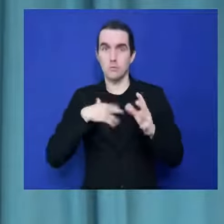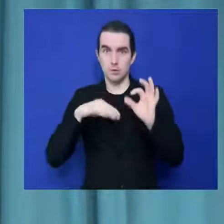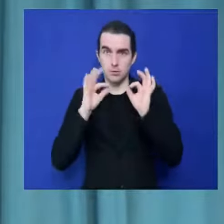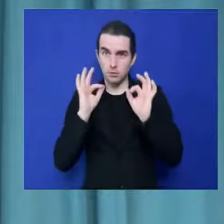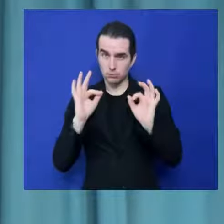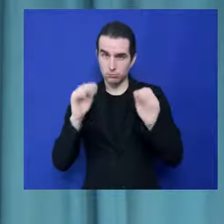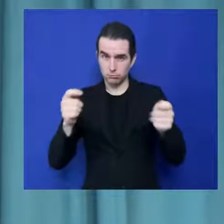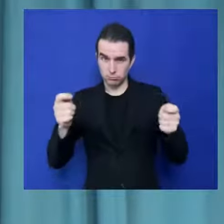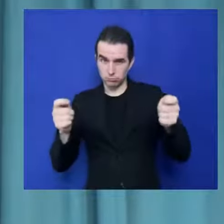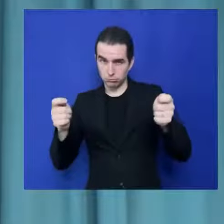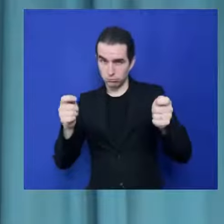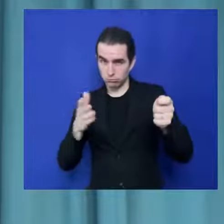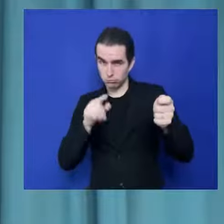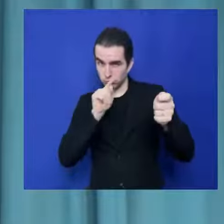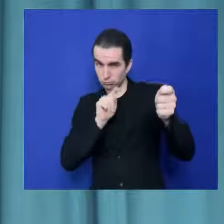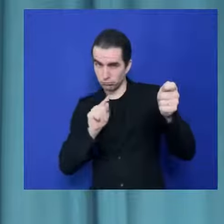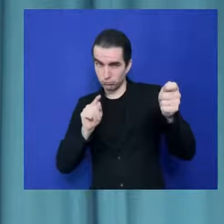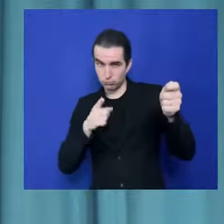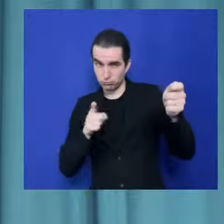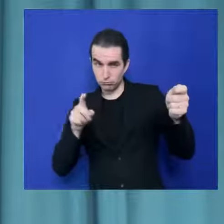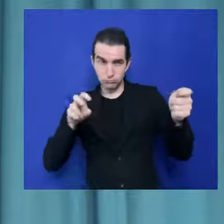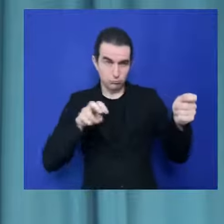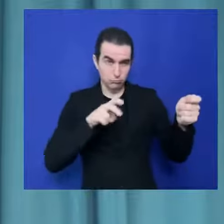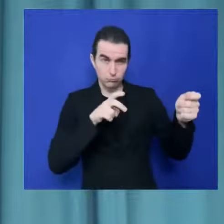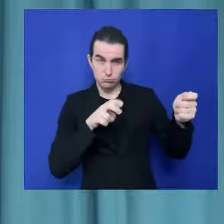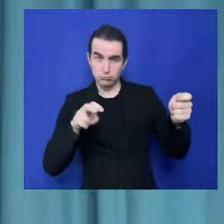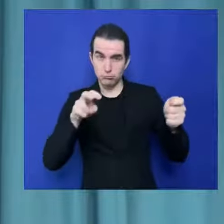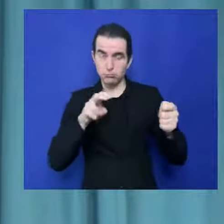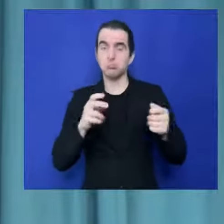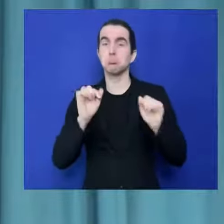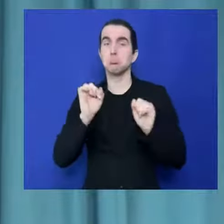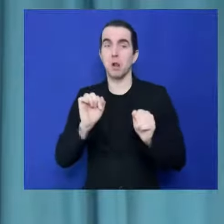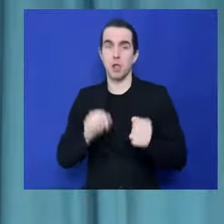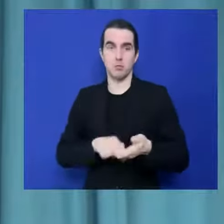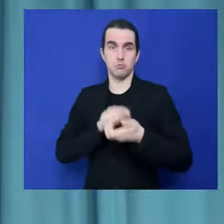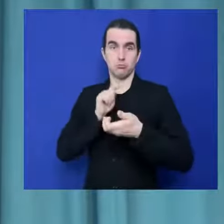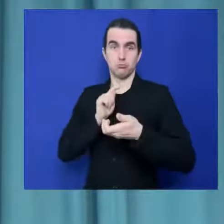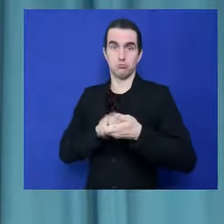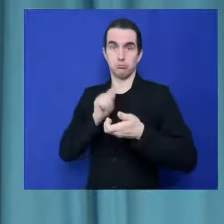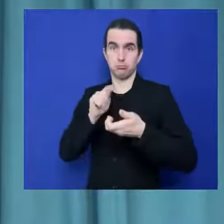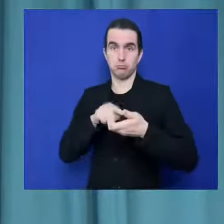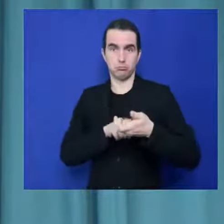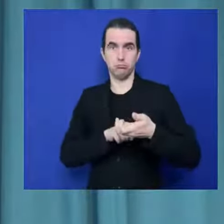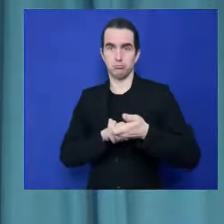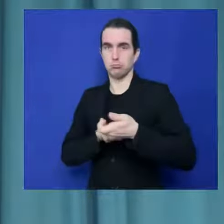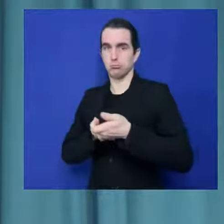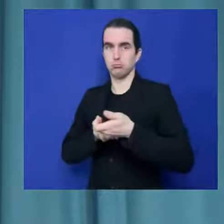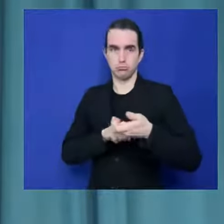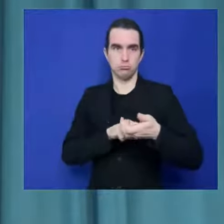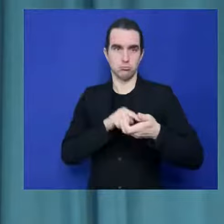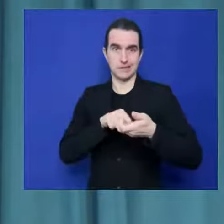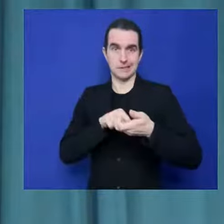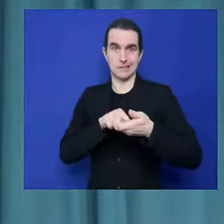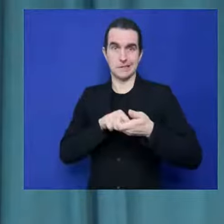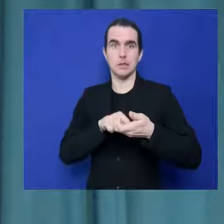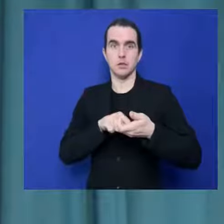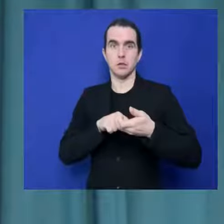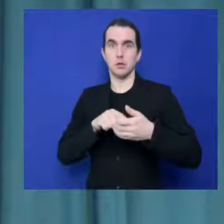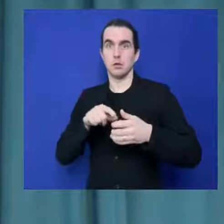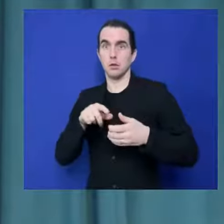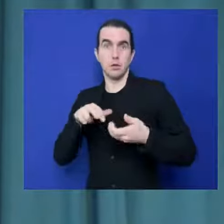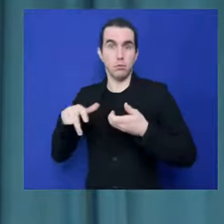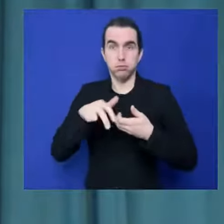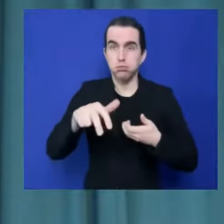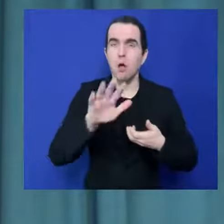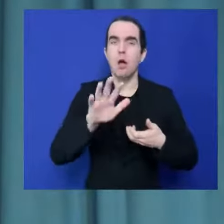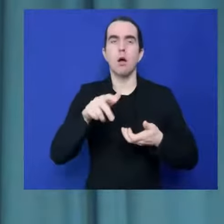2 trials we did in the UK required us to do those sorts of scans. So, okay. And we were fine. So you help them out in